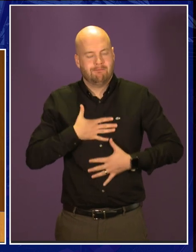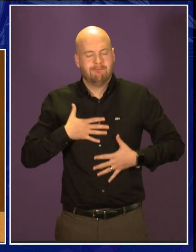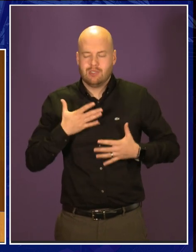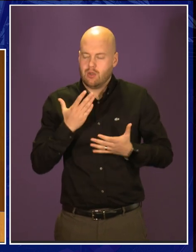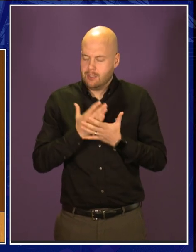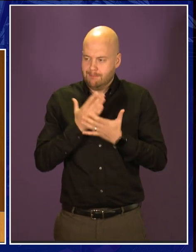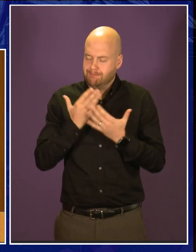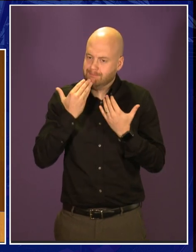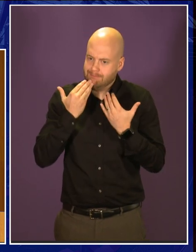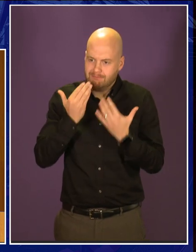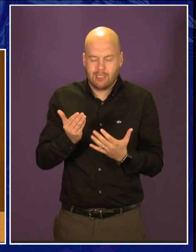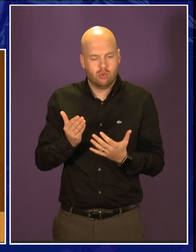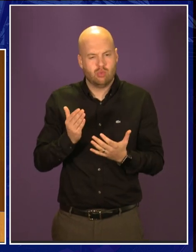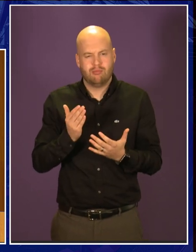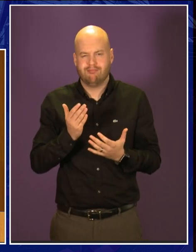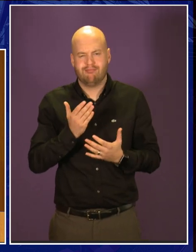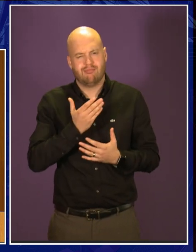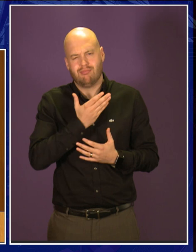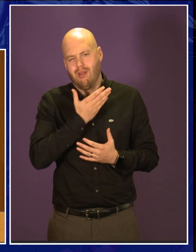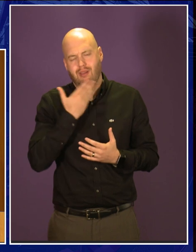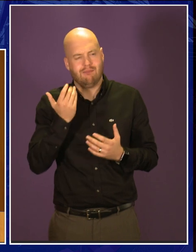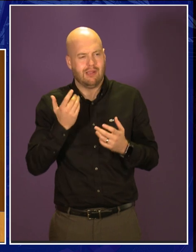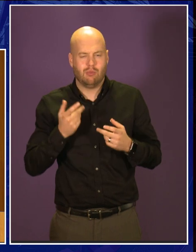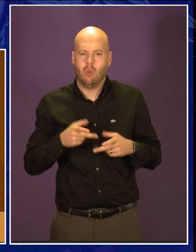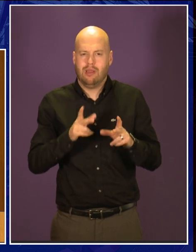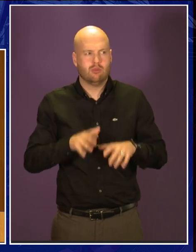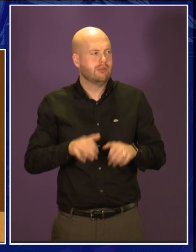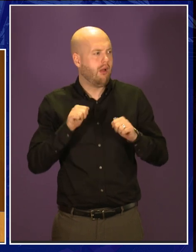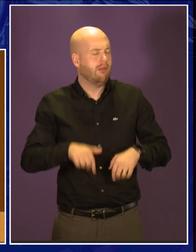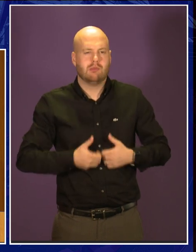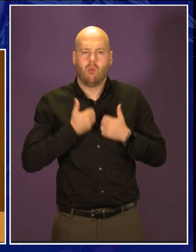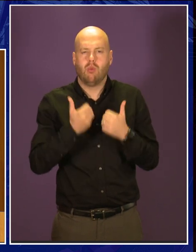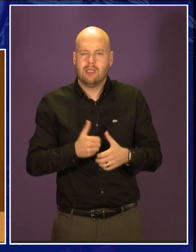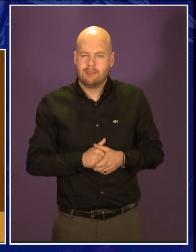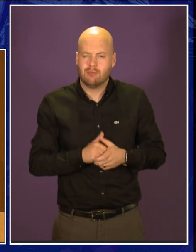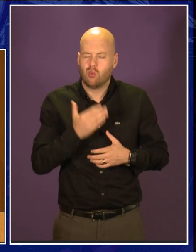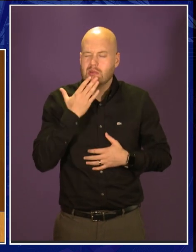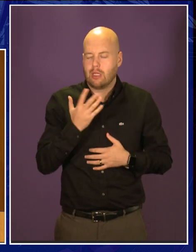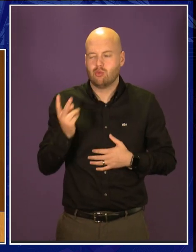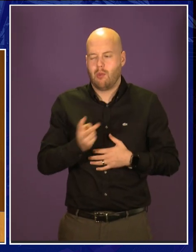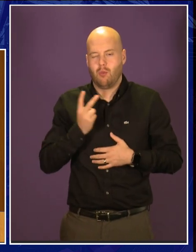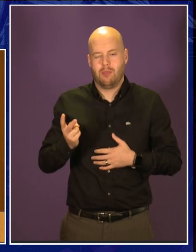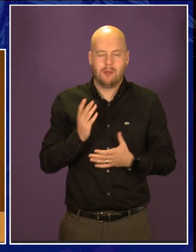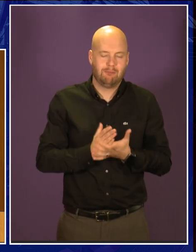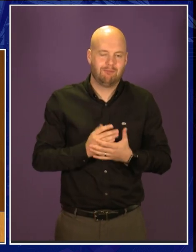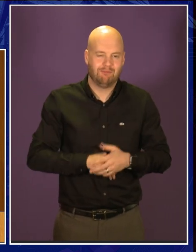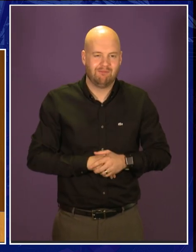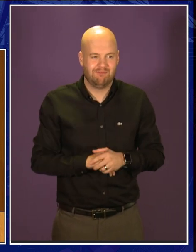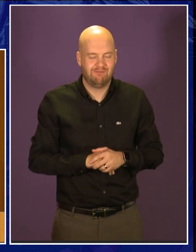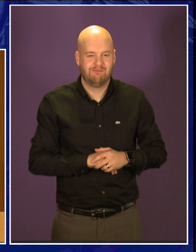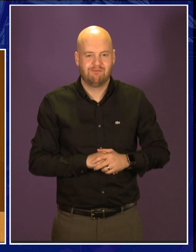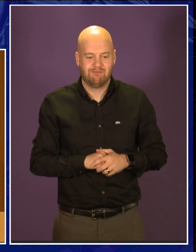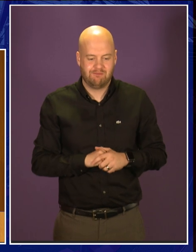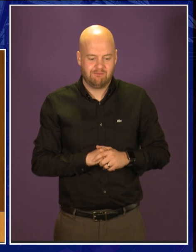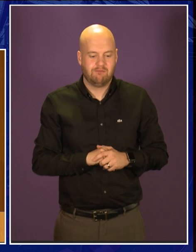very much indeed. What a lovely way to contribute to our morning today. Thank you very much, Julian and Baz, for that indeed.